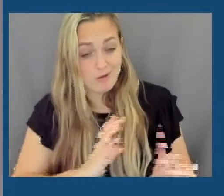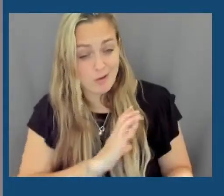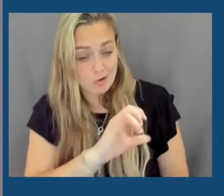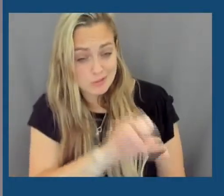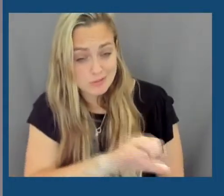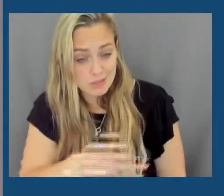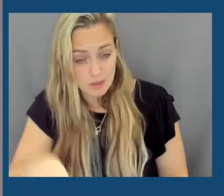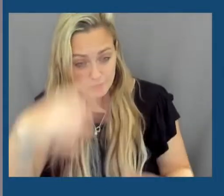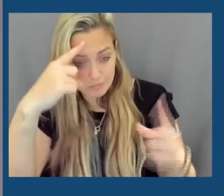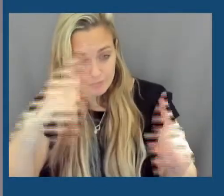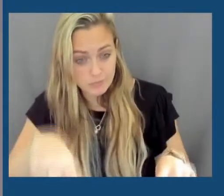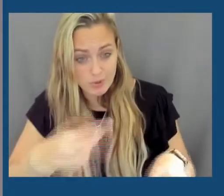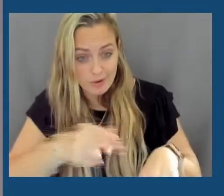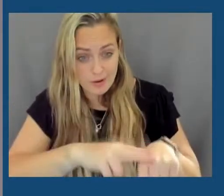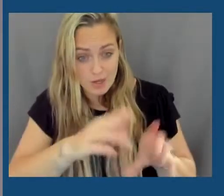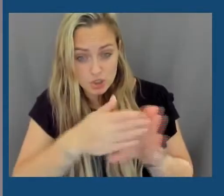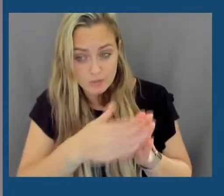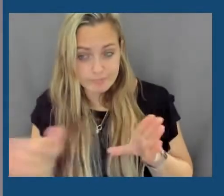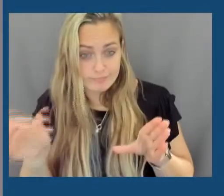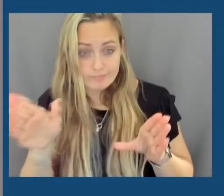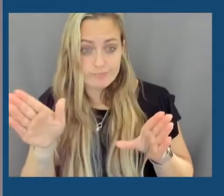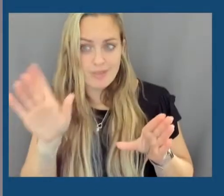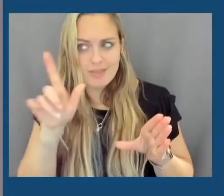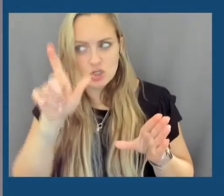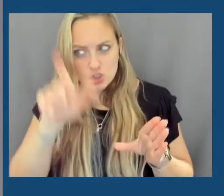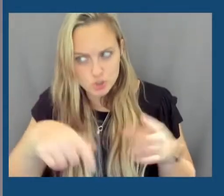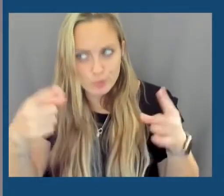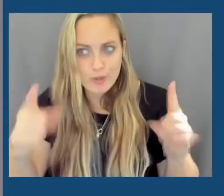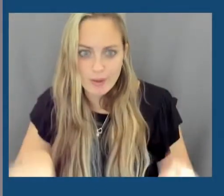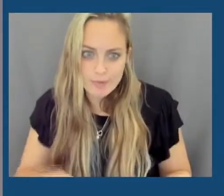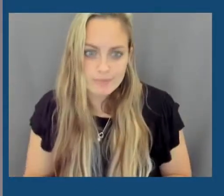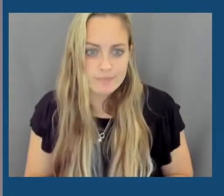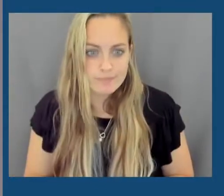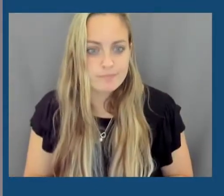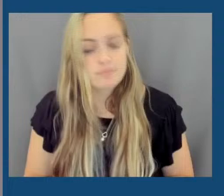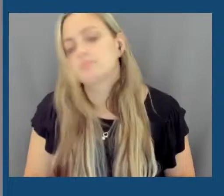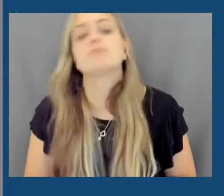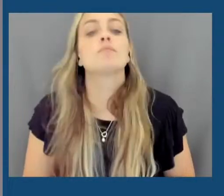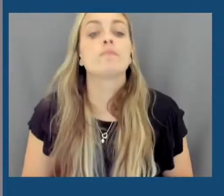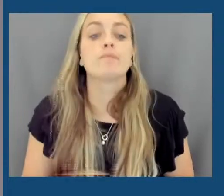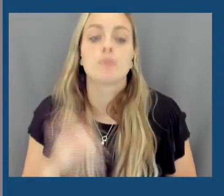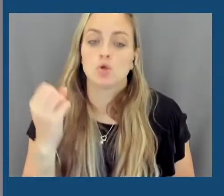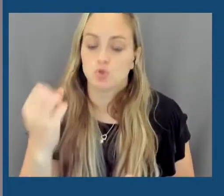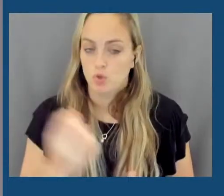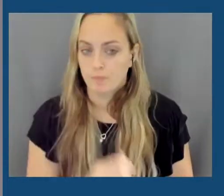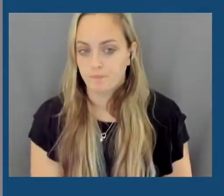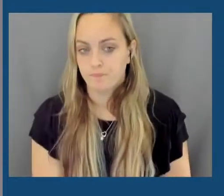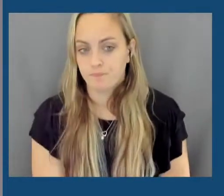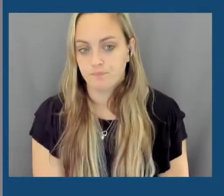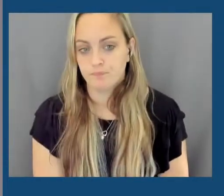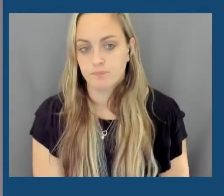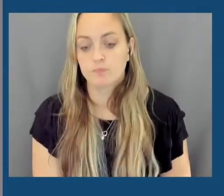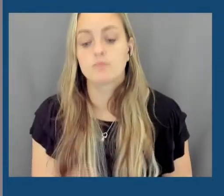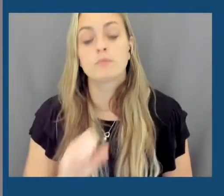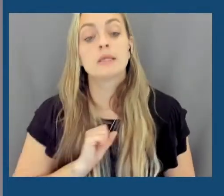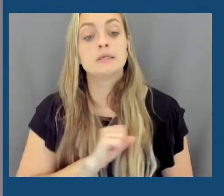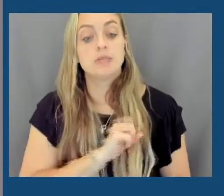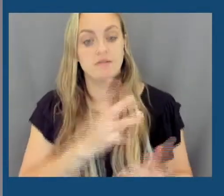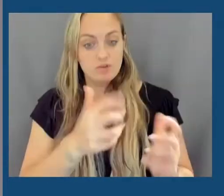made it nationwide? That's what should be happening. And so, the Senate passed a set of bills.